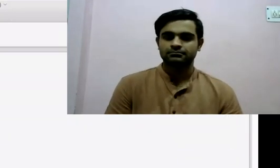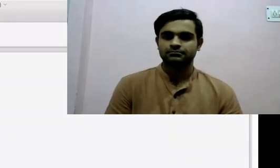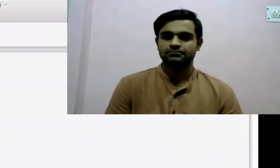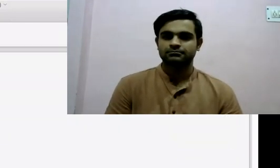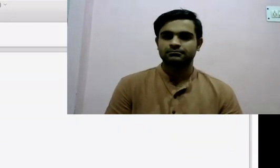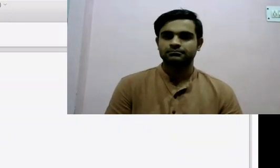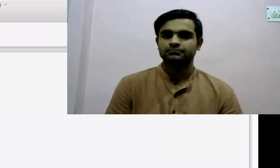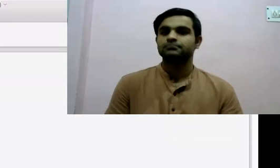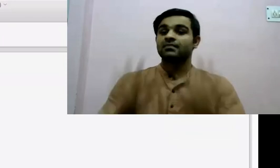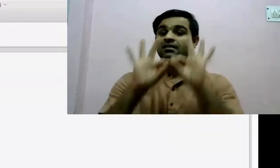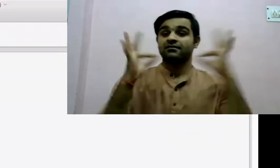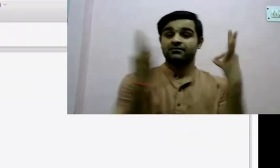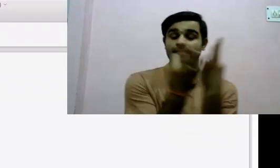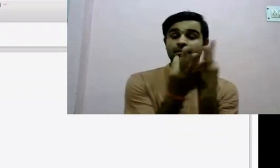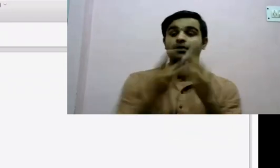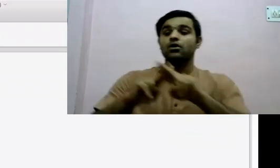Family.